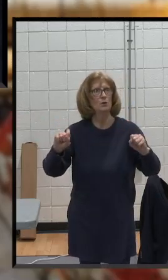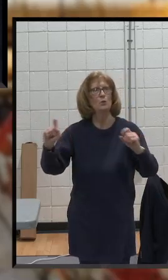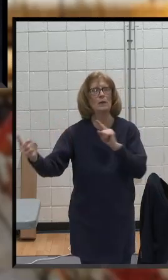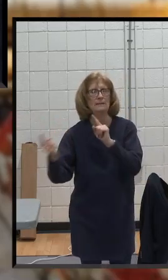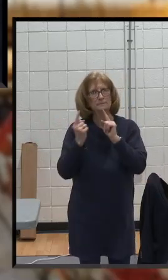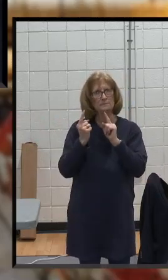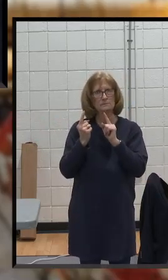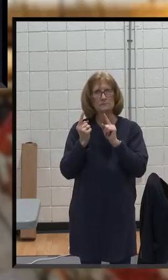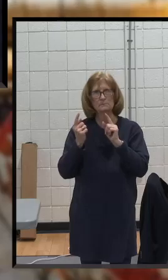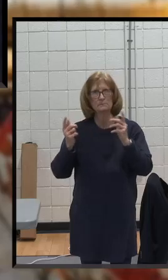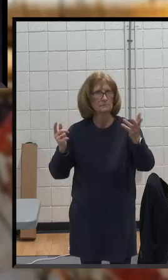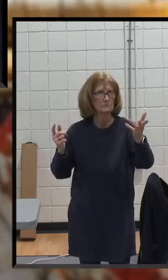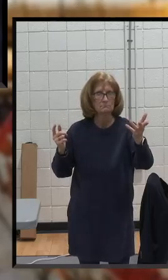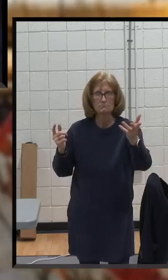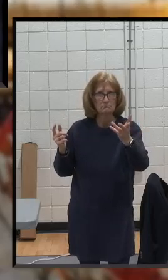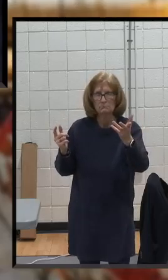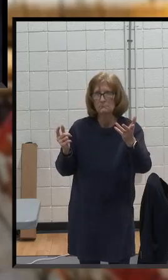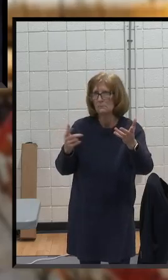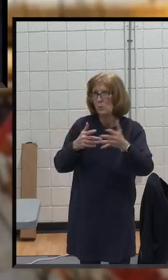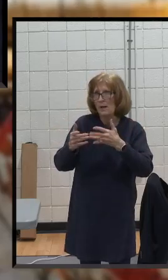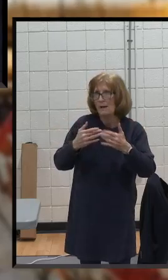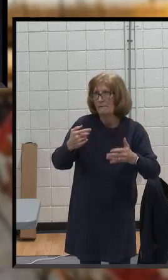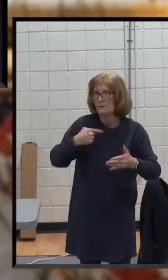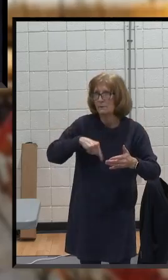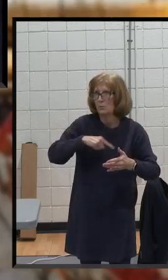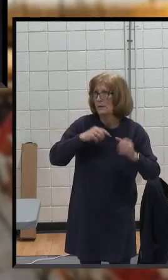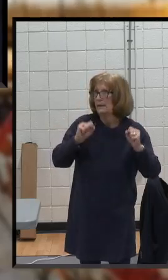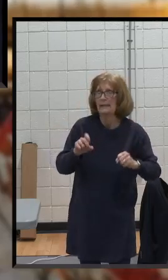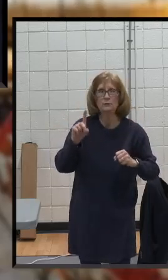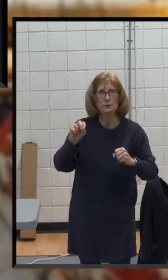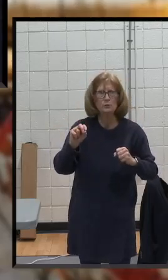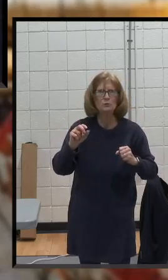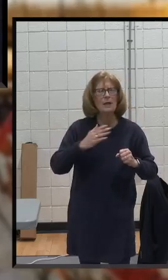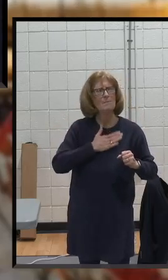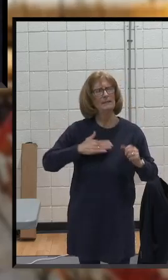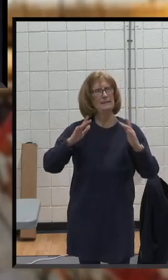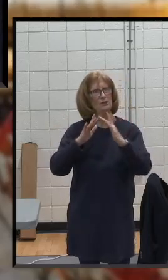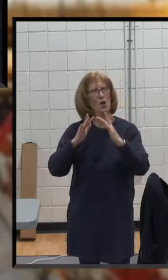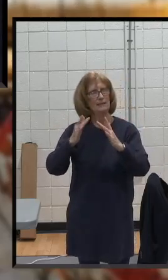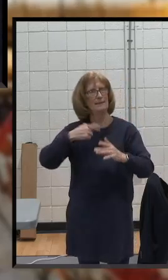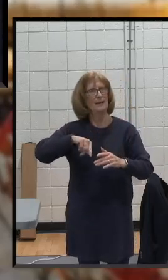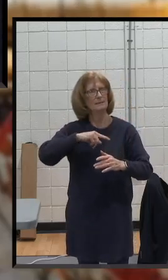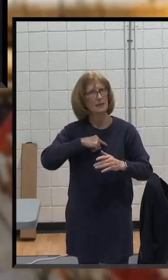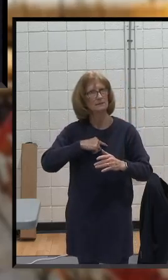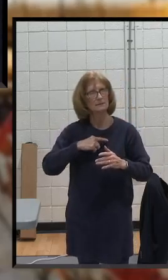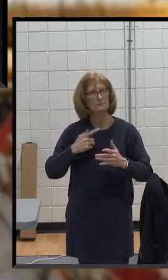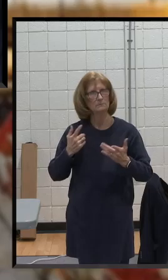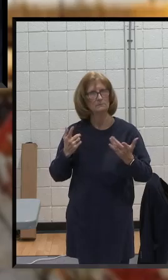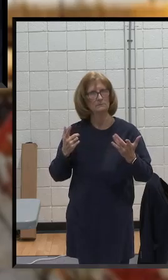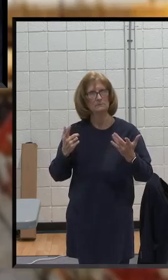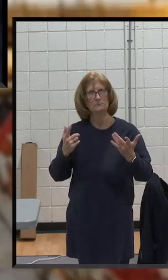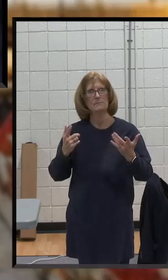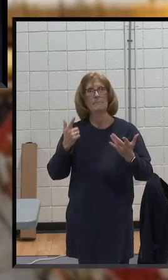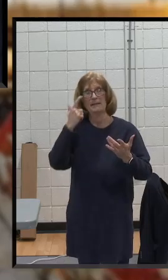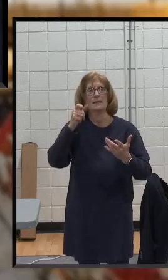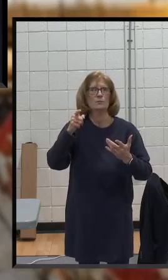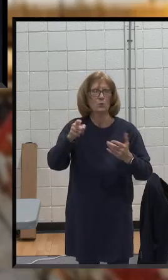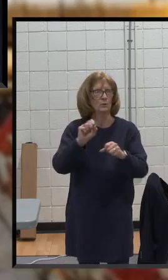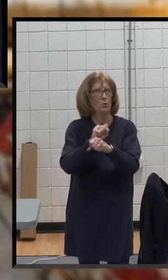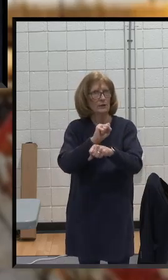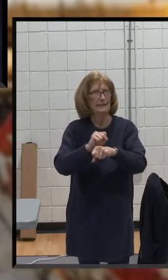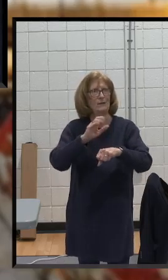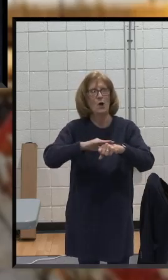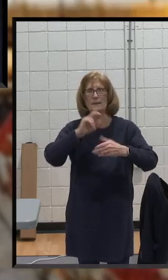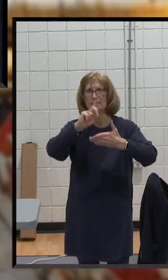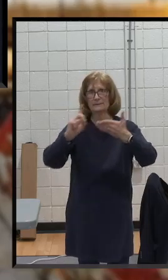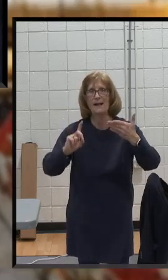if there's anything we can do, please reach out over the next, while we're working through design. And